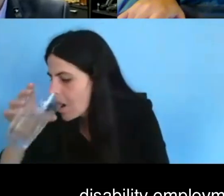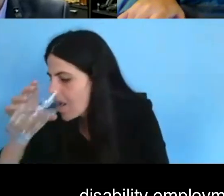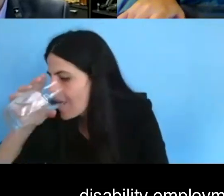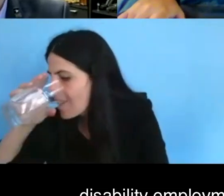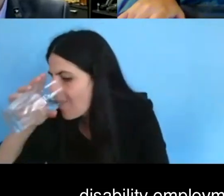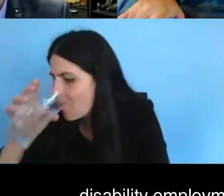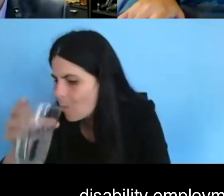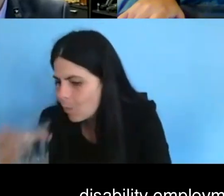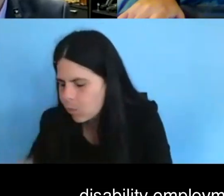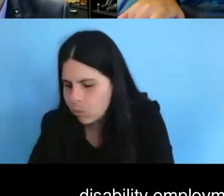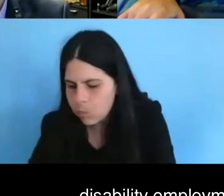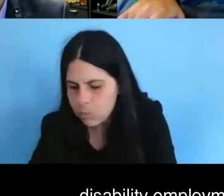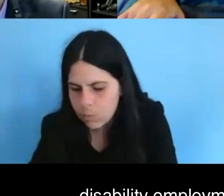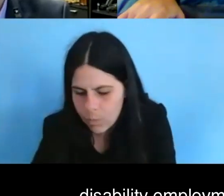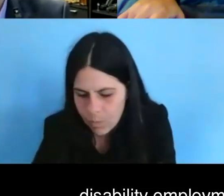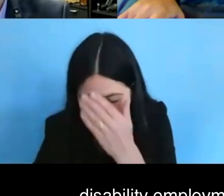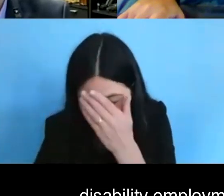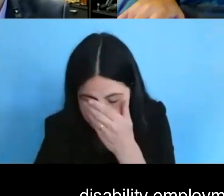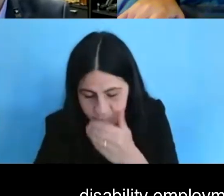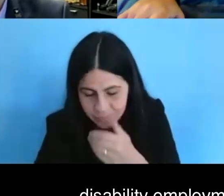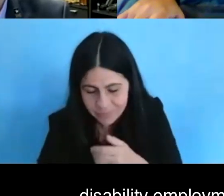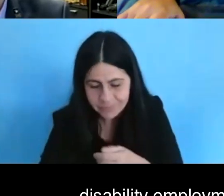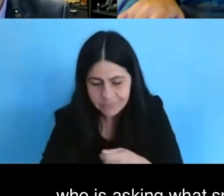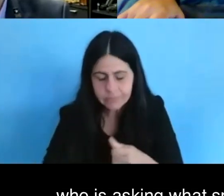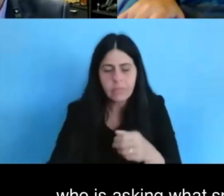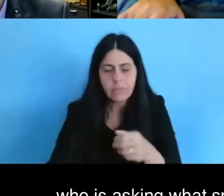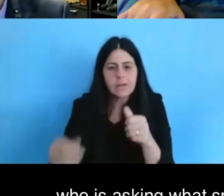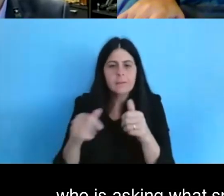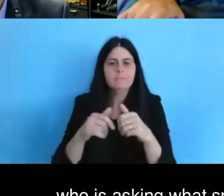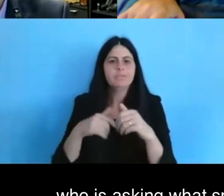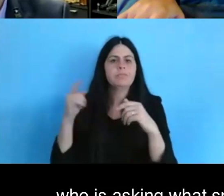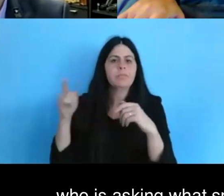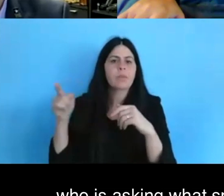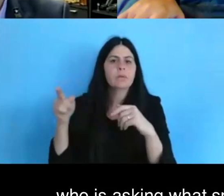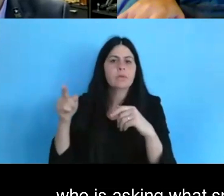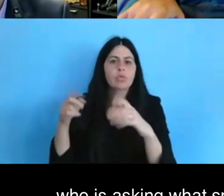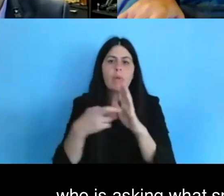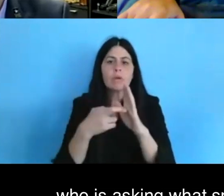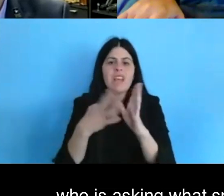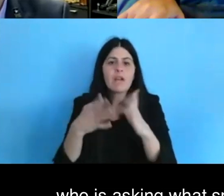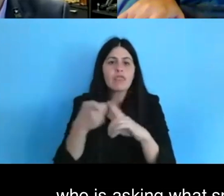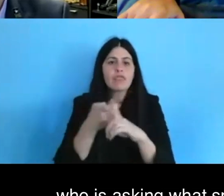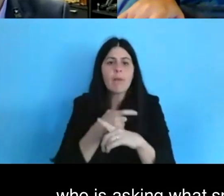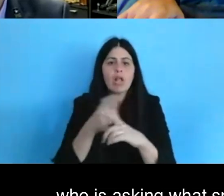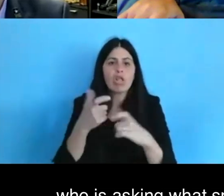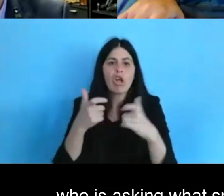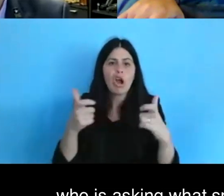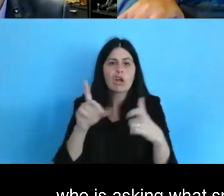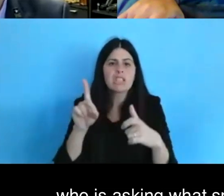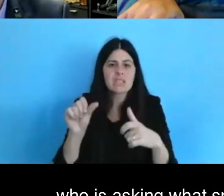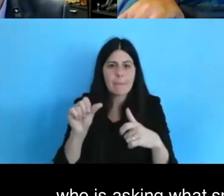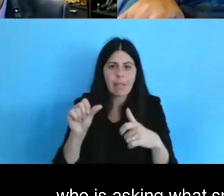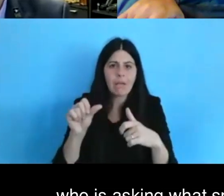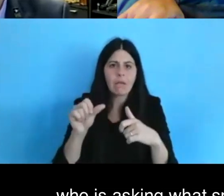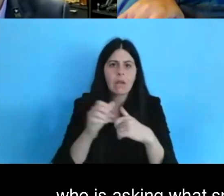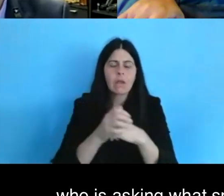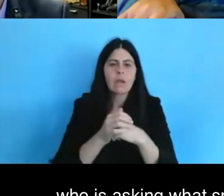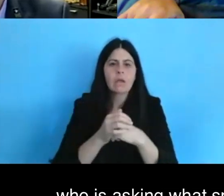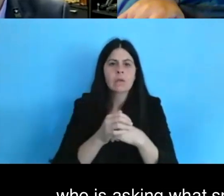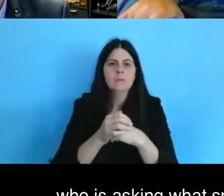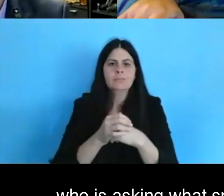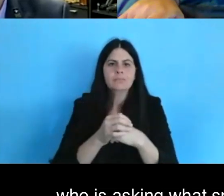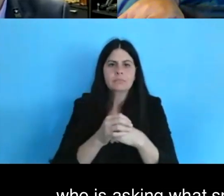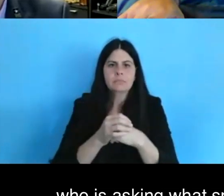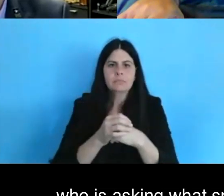organization, and some of you will have heard of it, Source America, who is asking what specifically